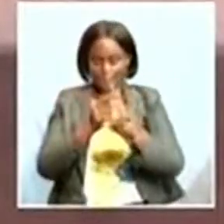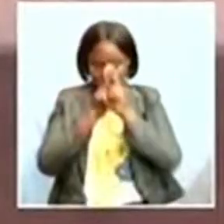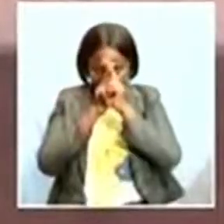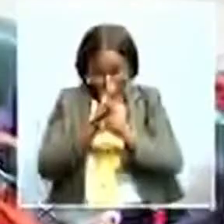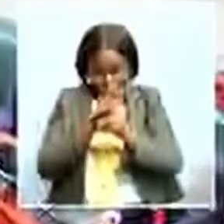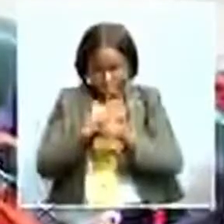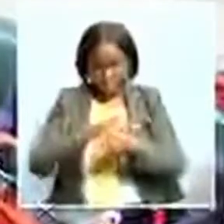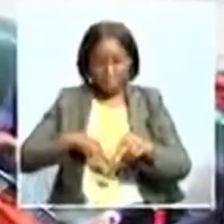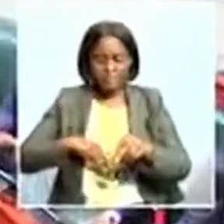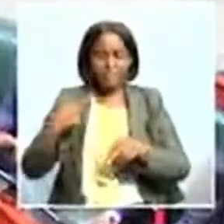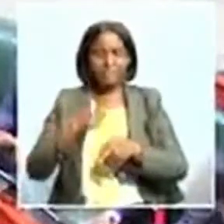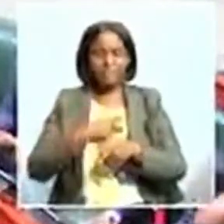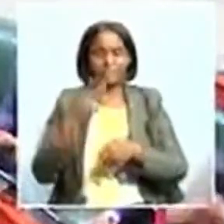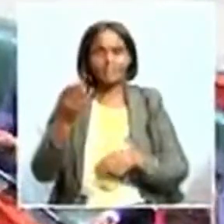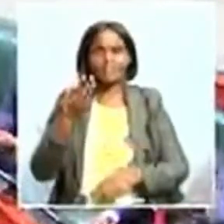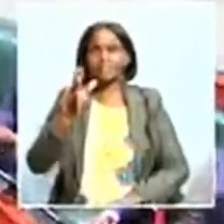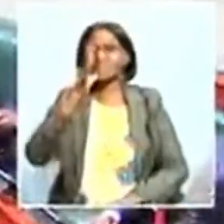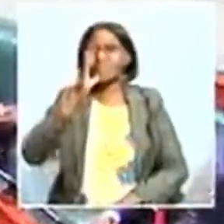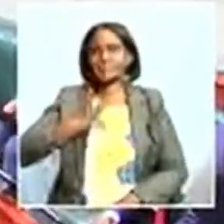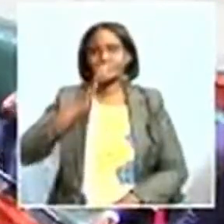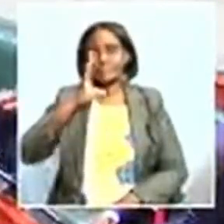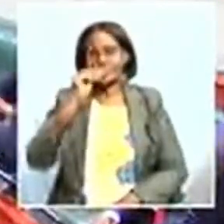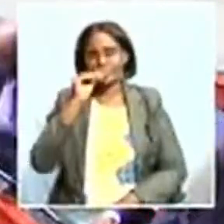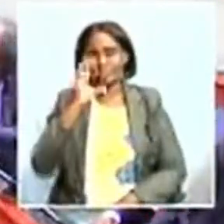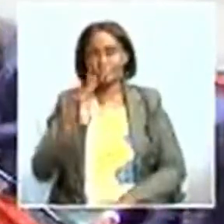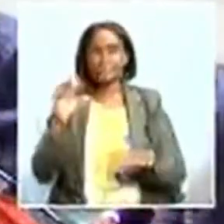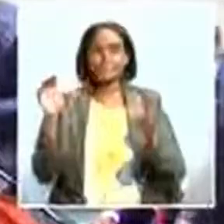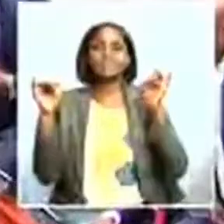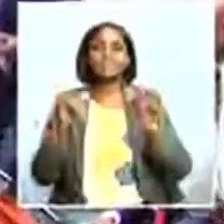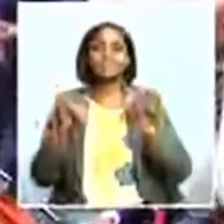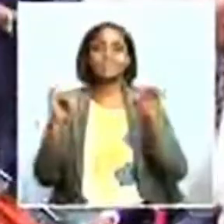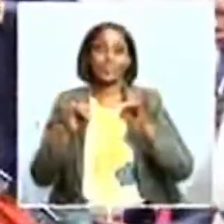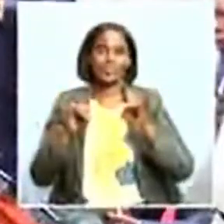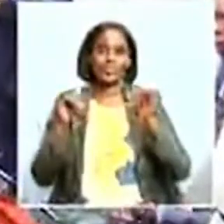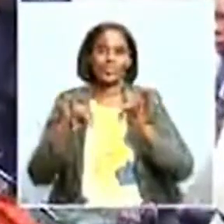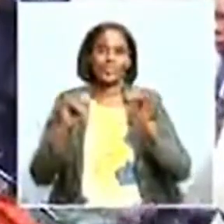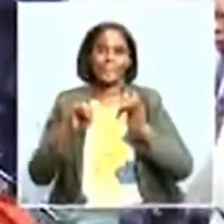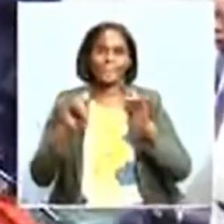Honorable Members of Parliament, Madam Speaker.